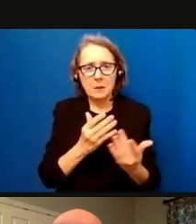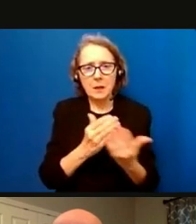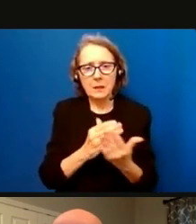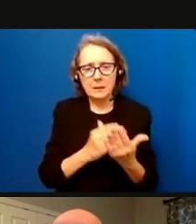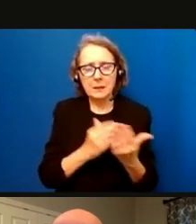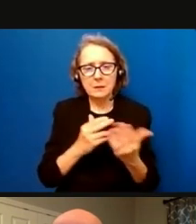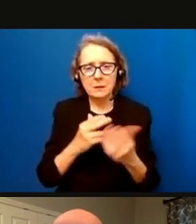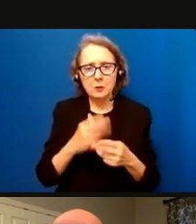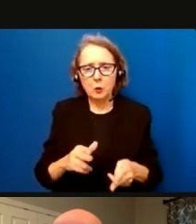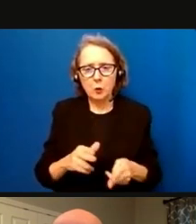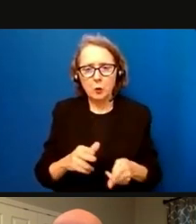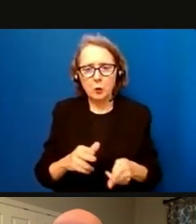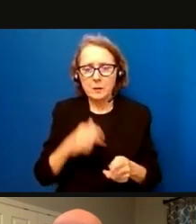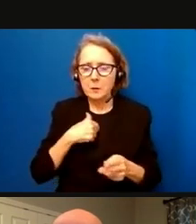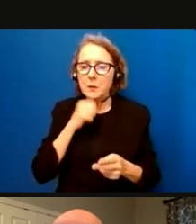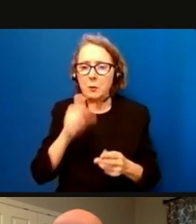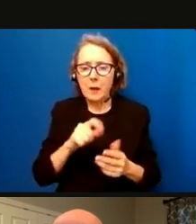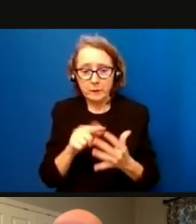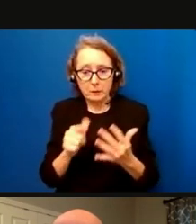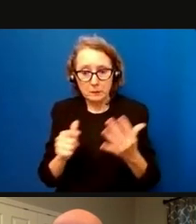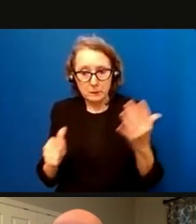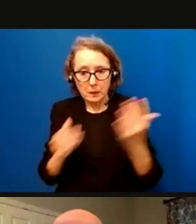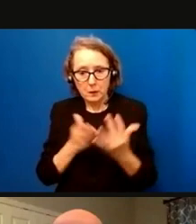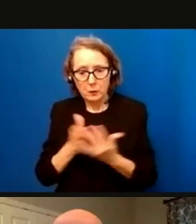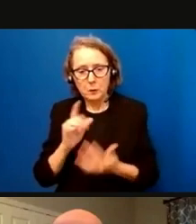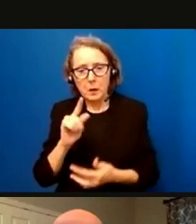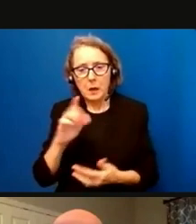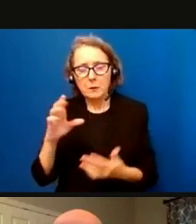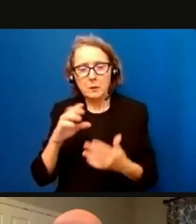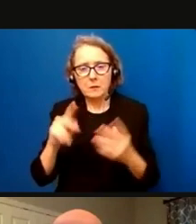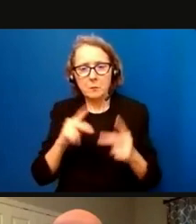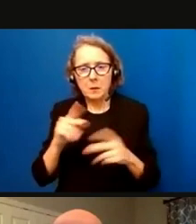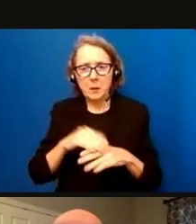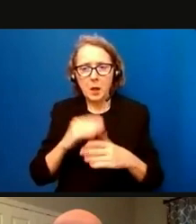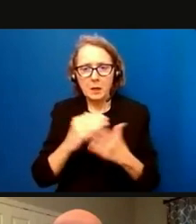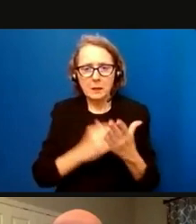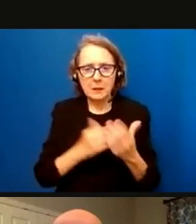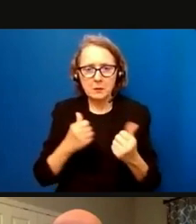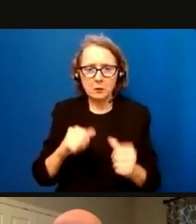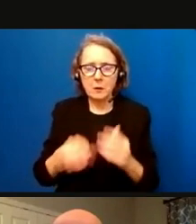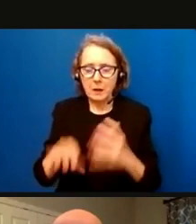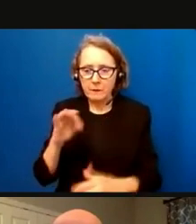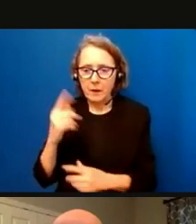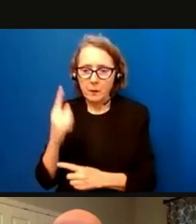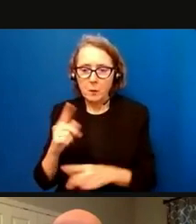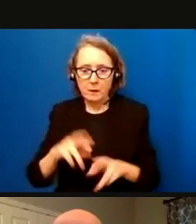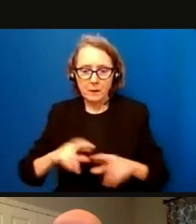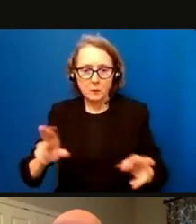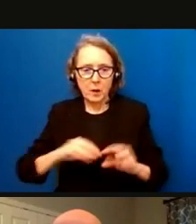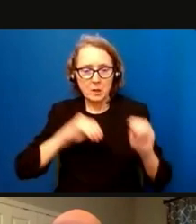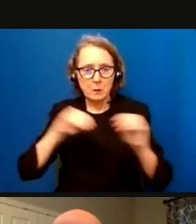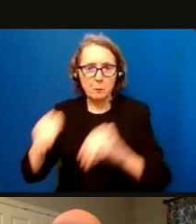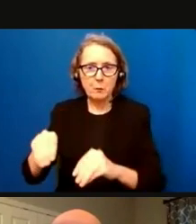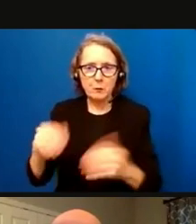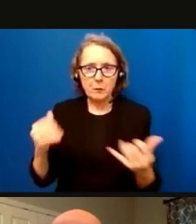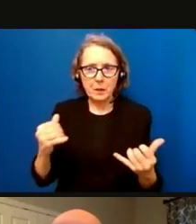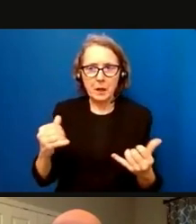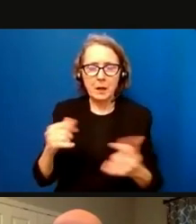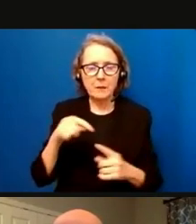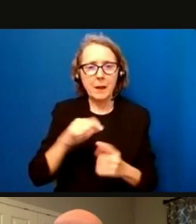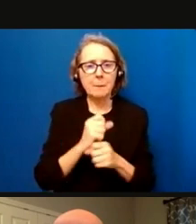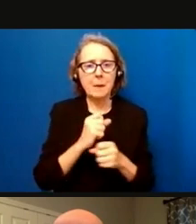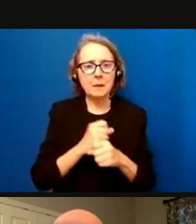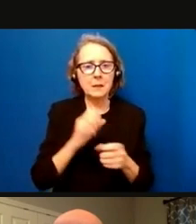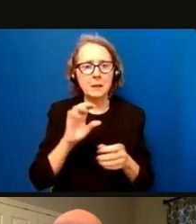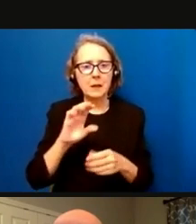not having to go through hundreds of people on a list to try to get to that one that's ready to move in. This actually makes it a